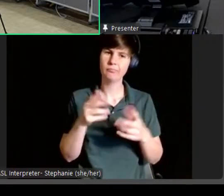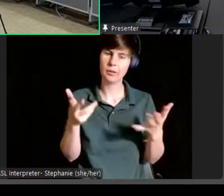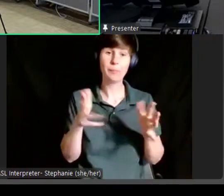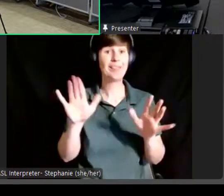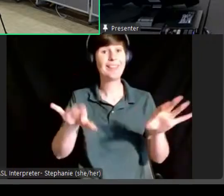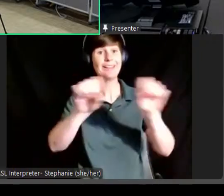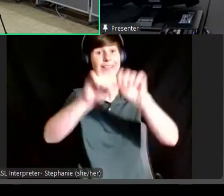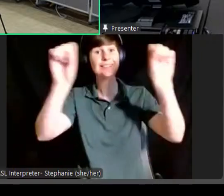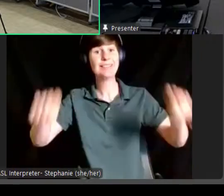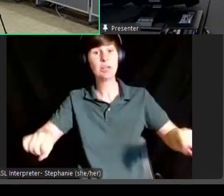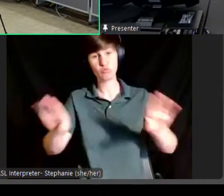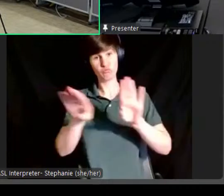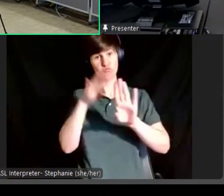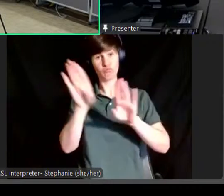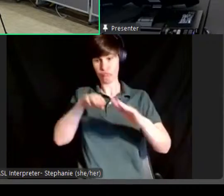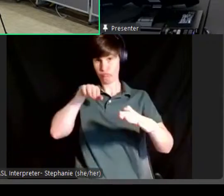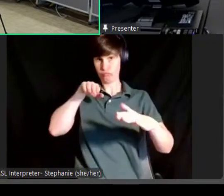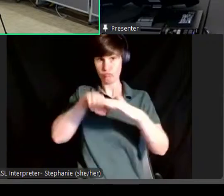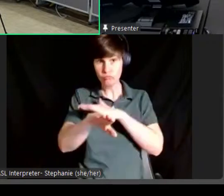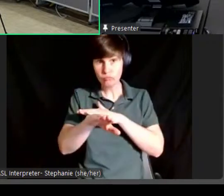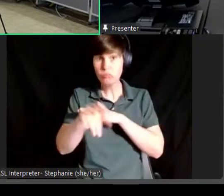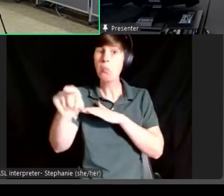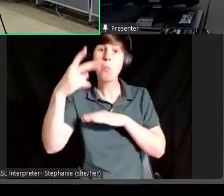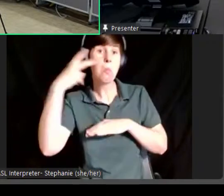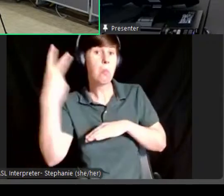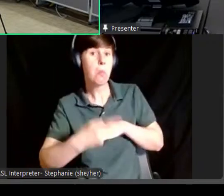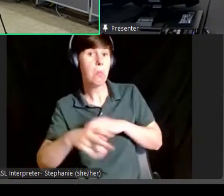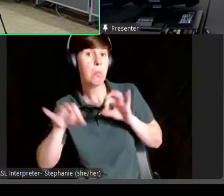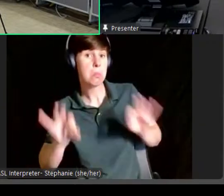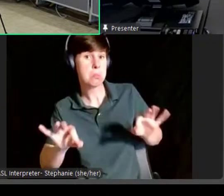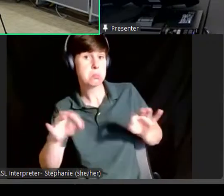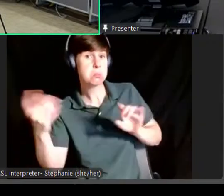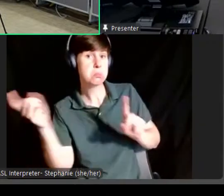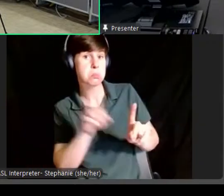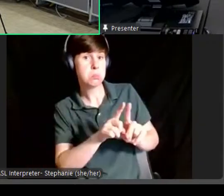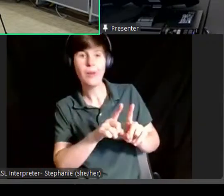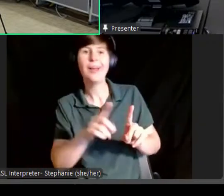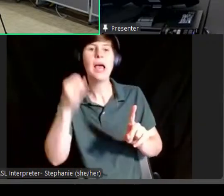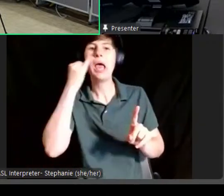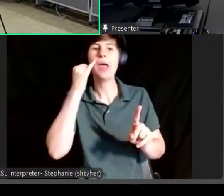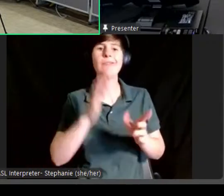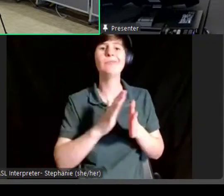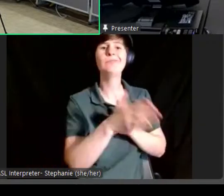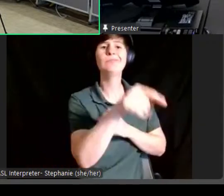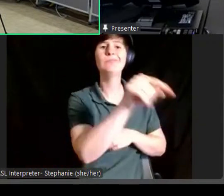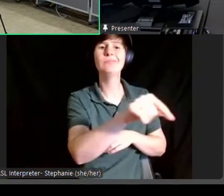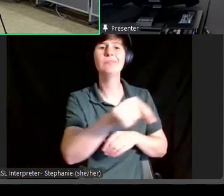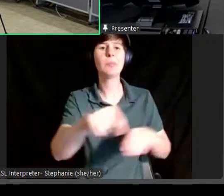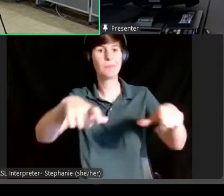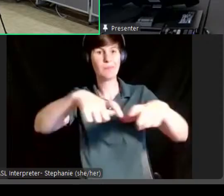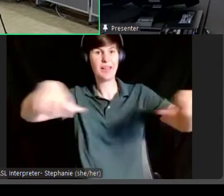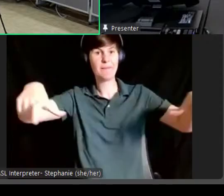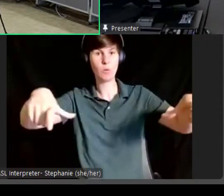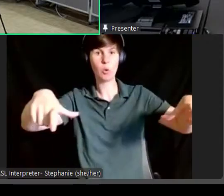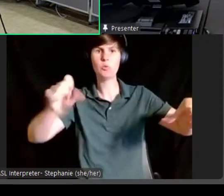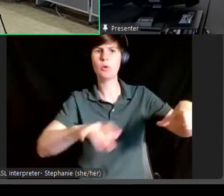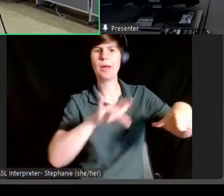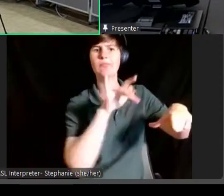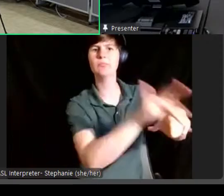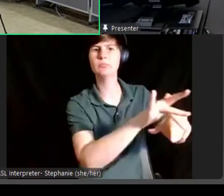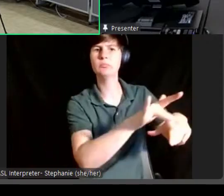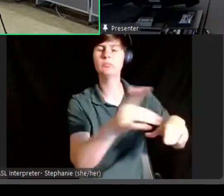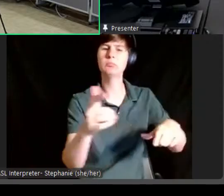station and they can see you, but if you're already on the platform, there's also buttons for the CSA to come up to the platform and